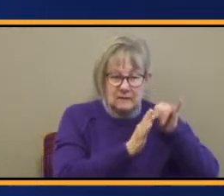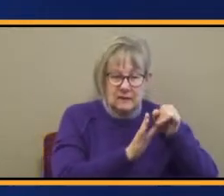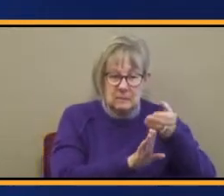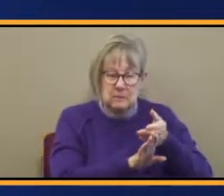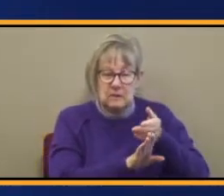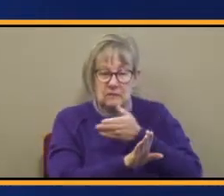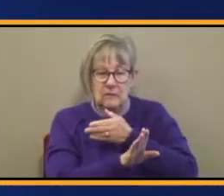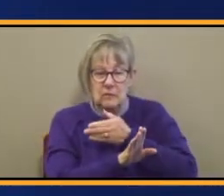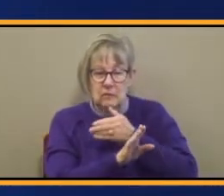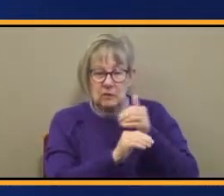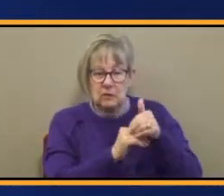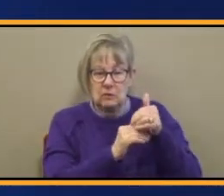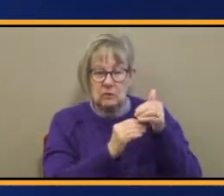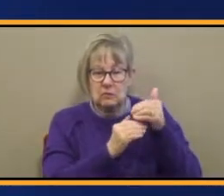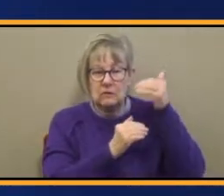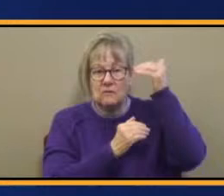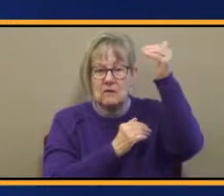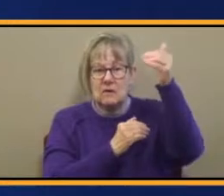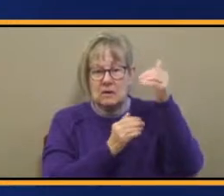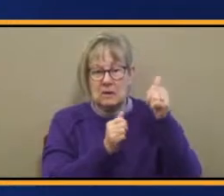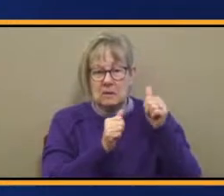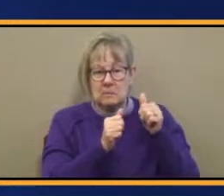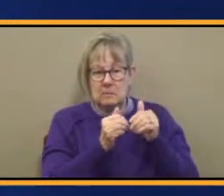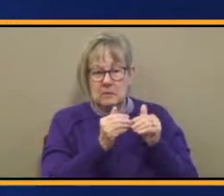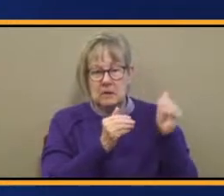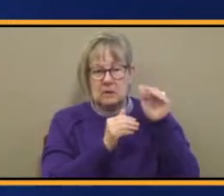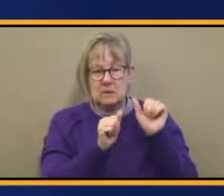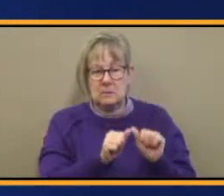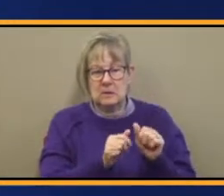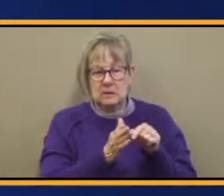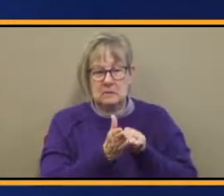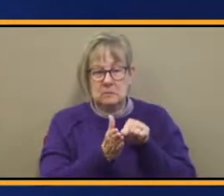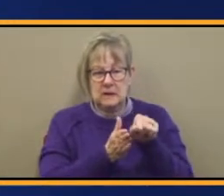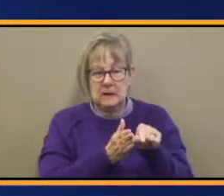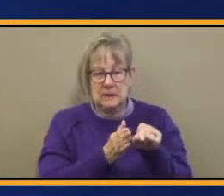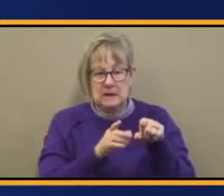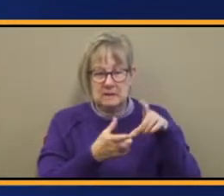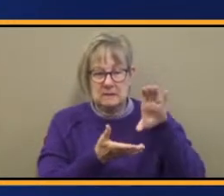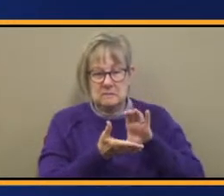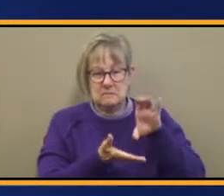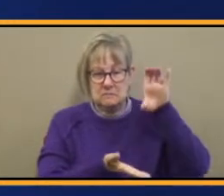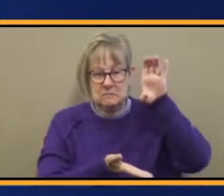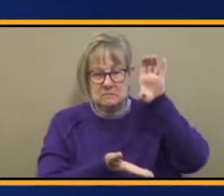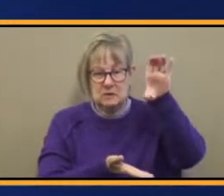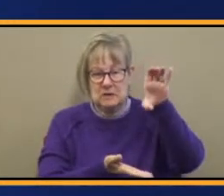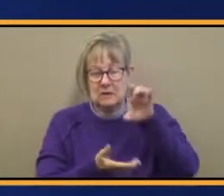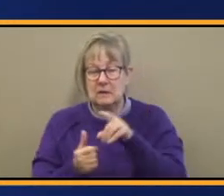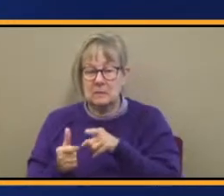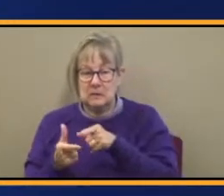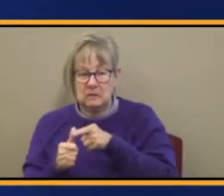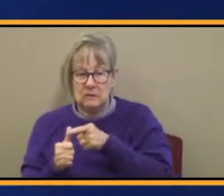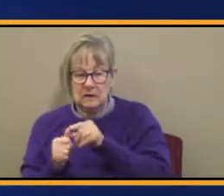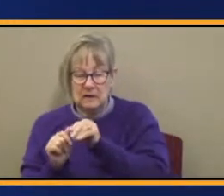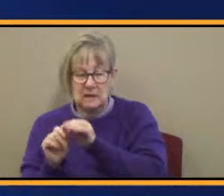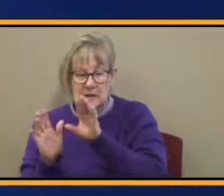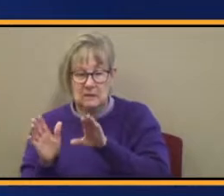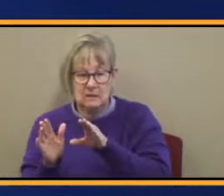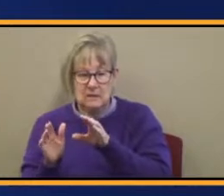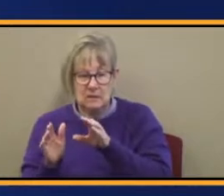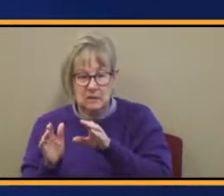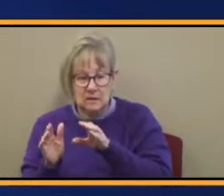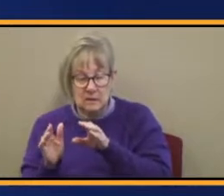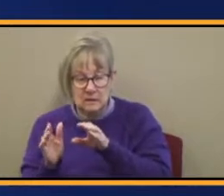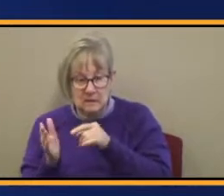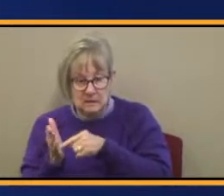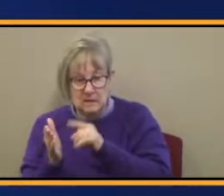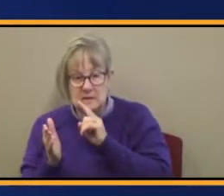go too far beyond their ability to pay back those fees. Yeah. Well, let me first clarify.